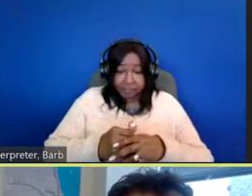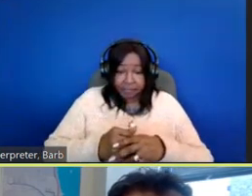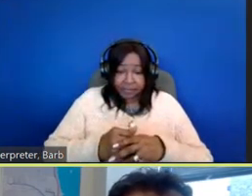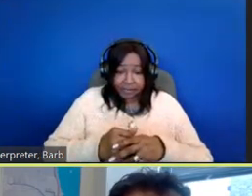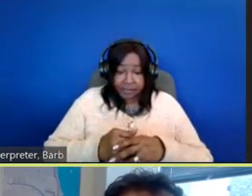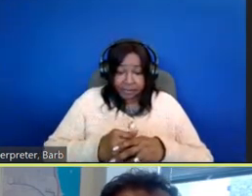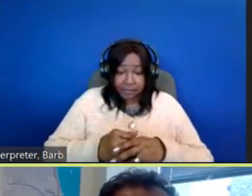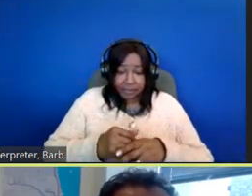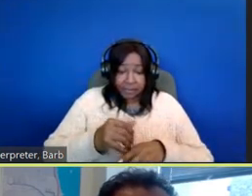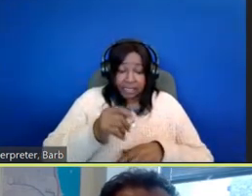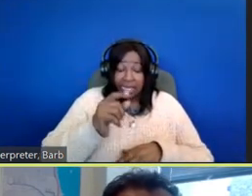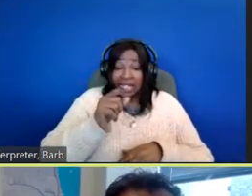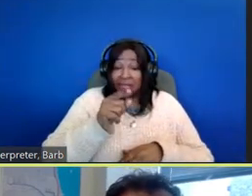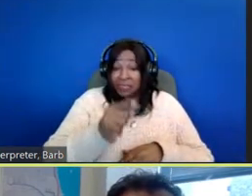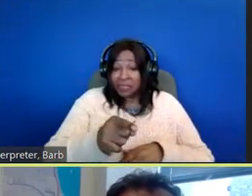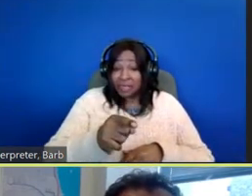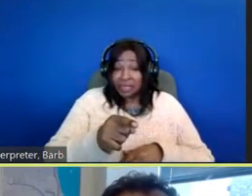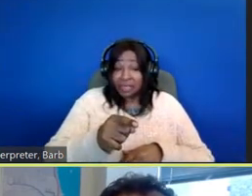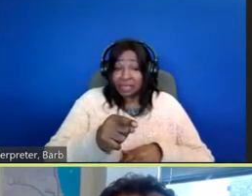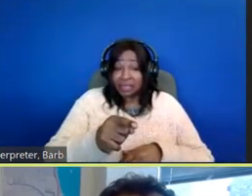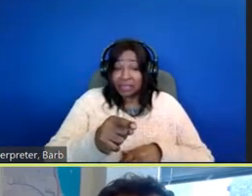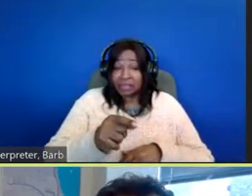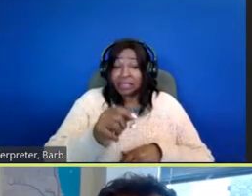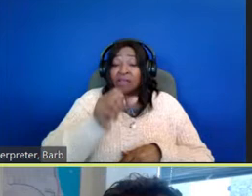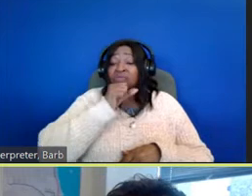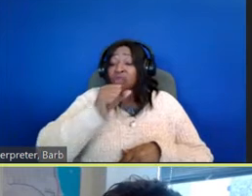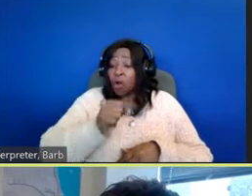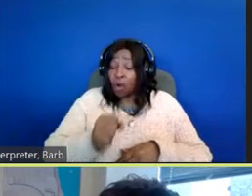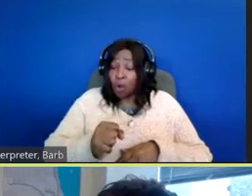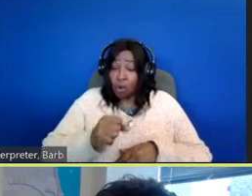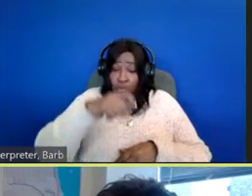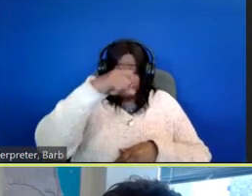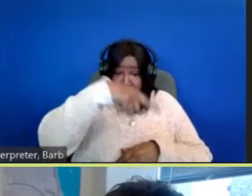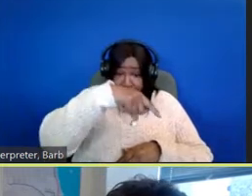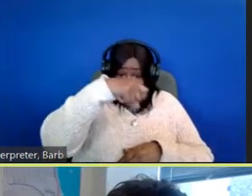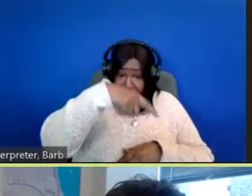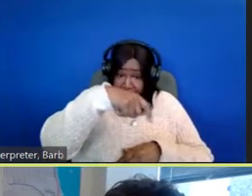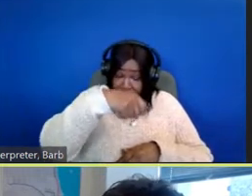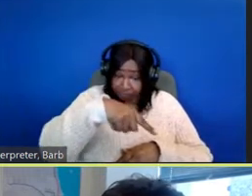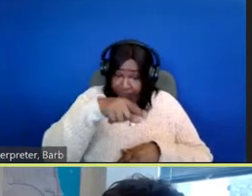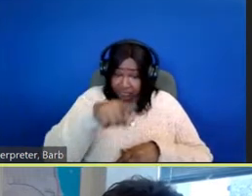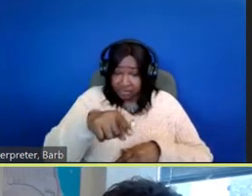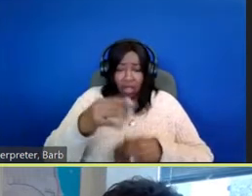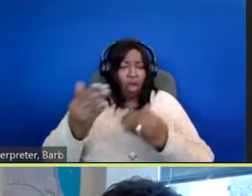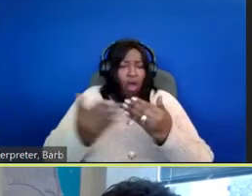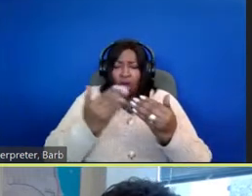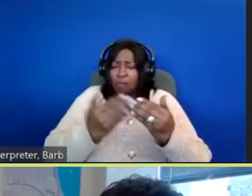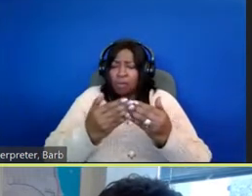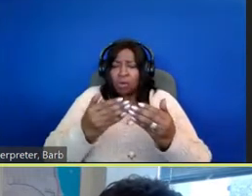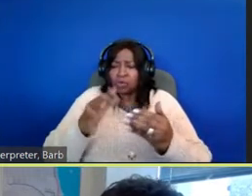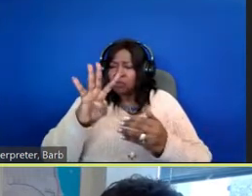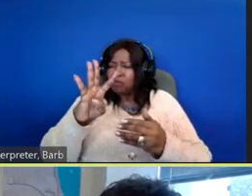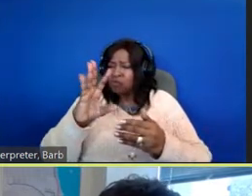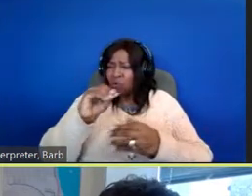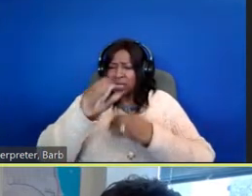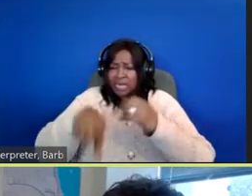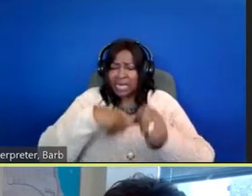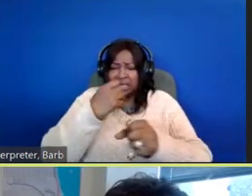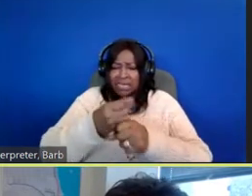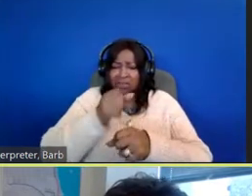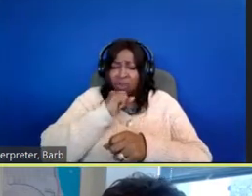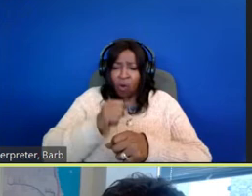So these are the old fare boxes. They're almost 40 years old, held together